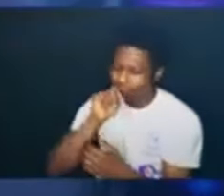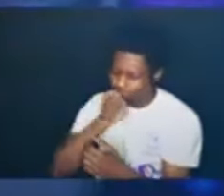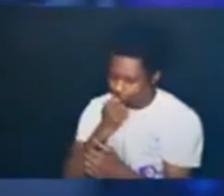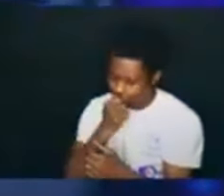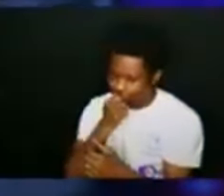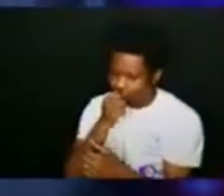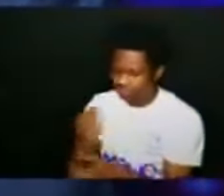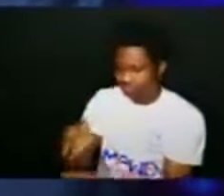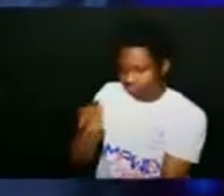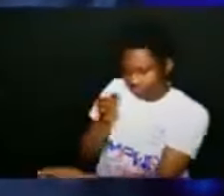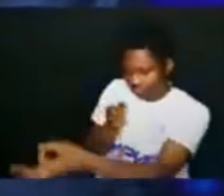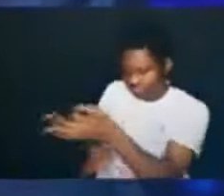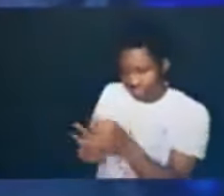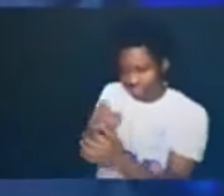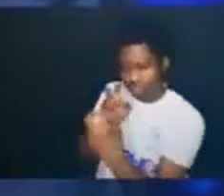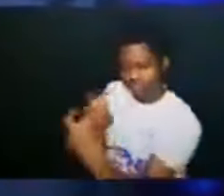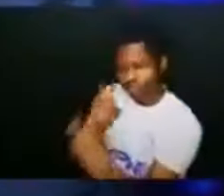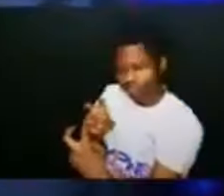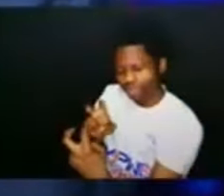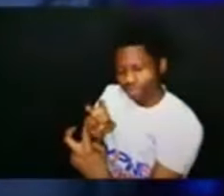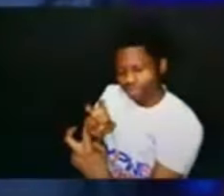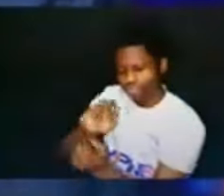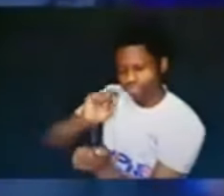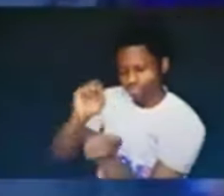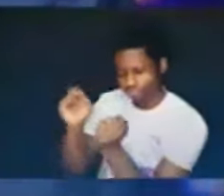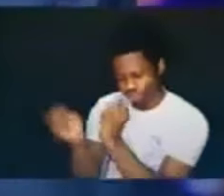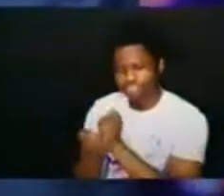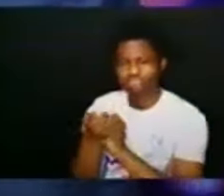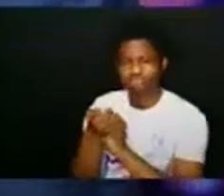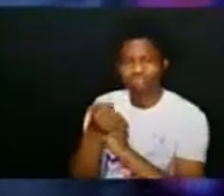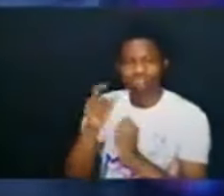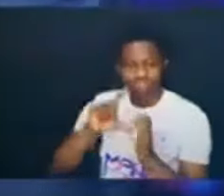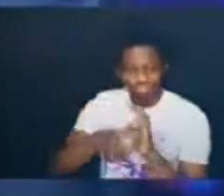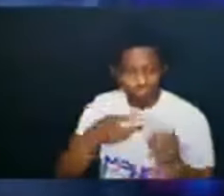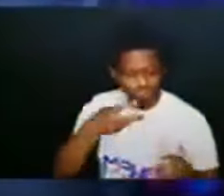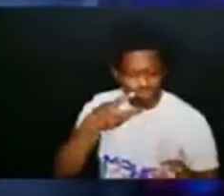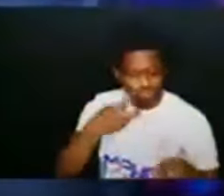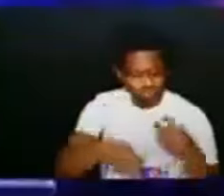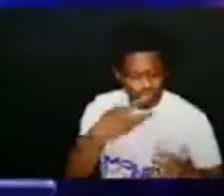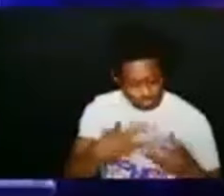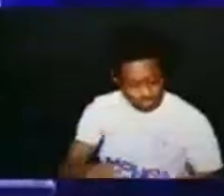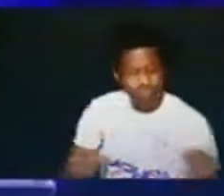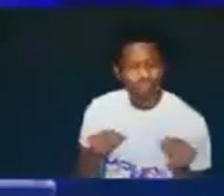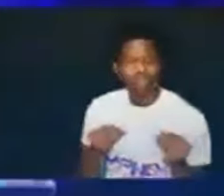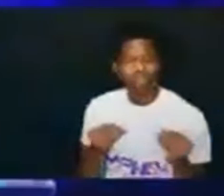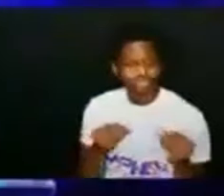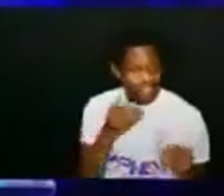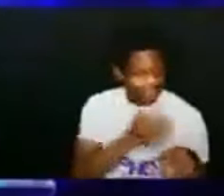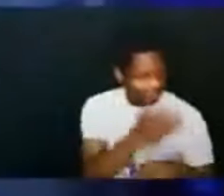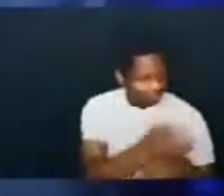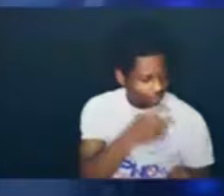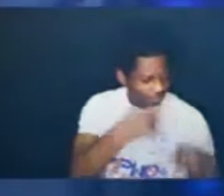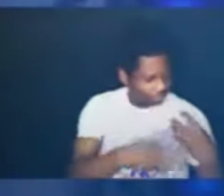right. Then there will be that glad, simple, unhindered offering of your gift to God.